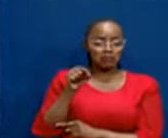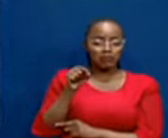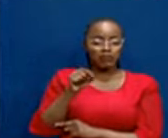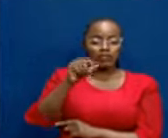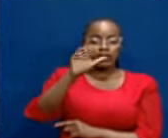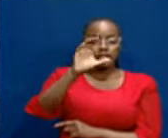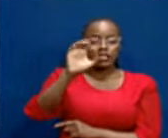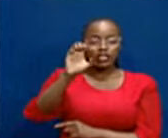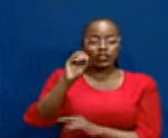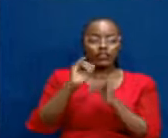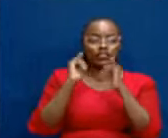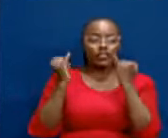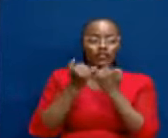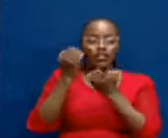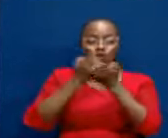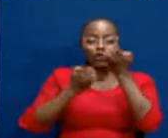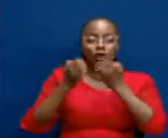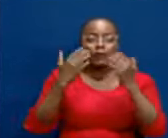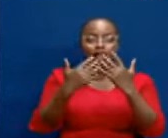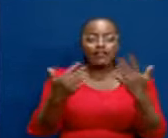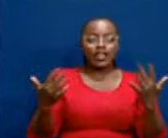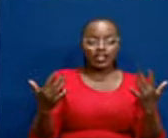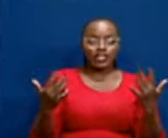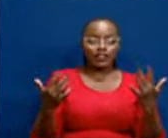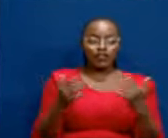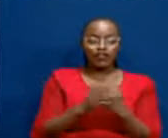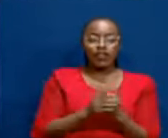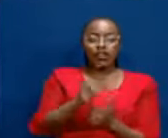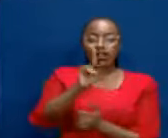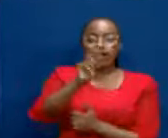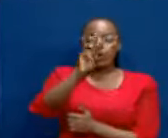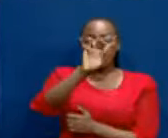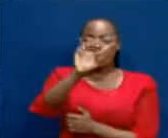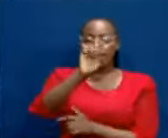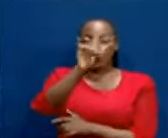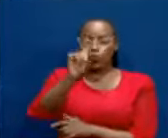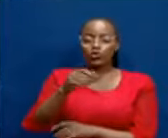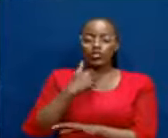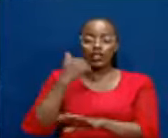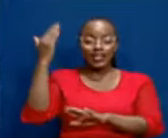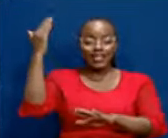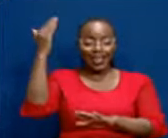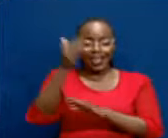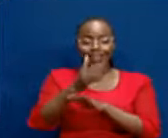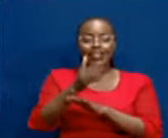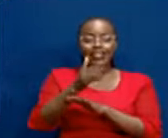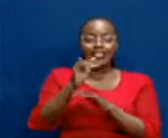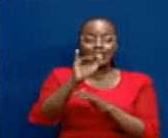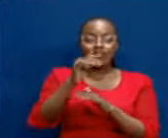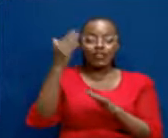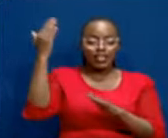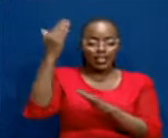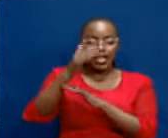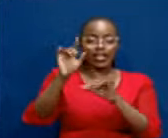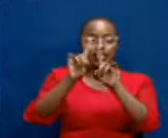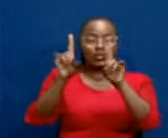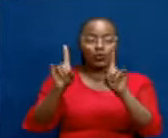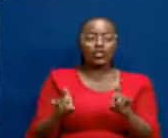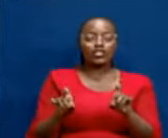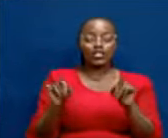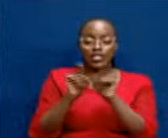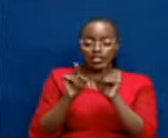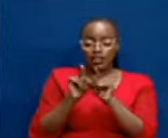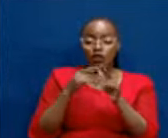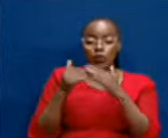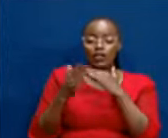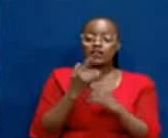CEO of the Institute of Economic Affairs, Kwame Owino, has a question for you, and this is his direct question to you as to what